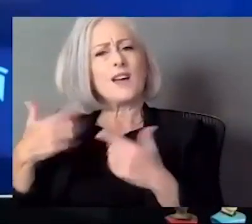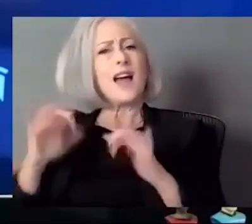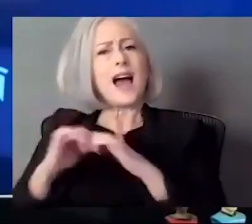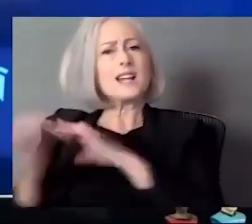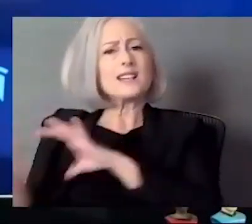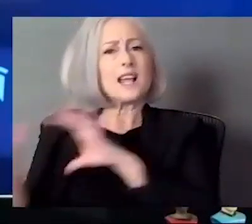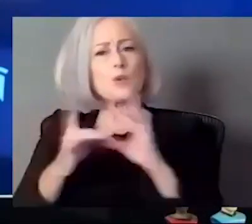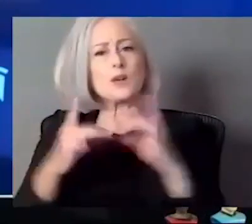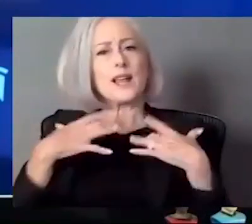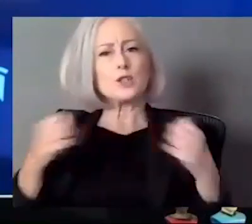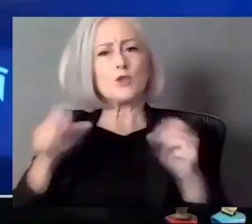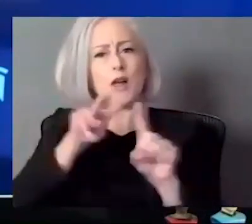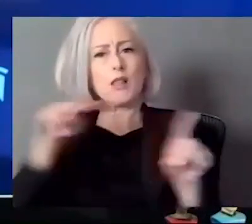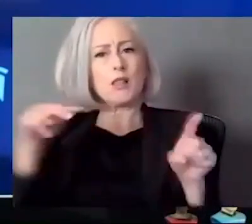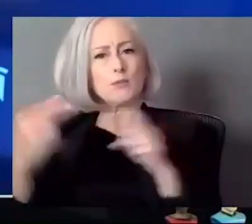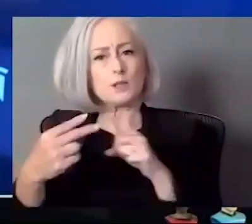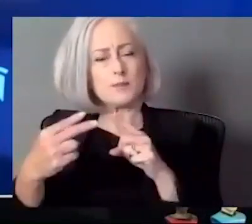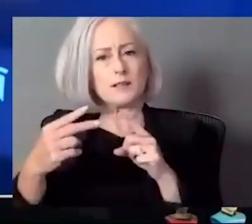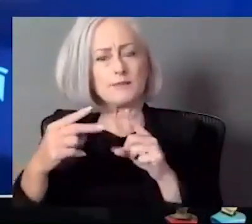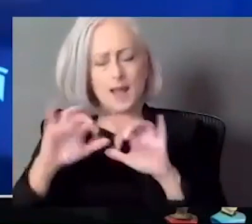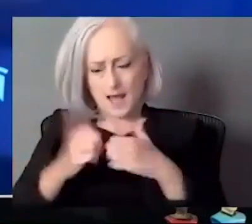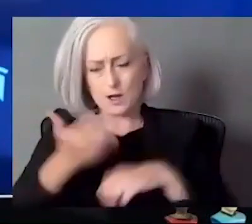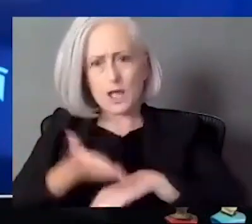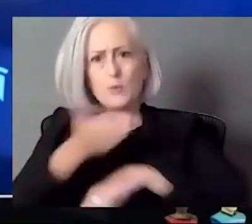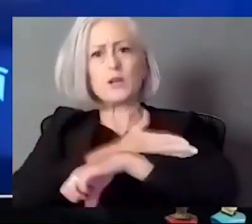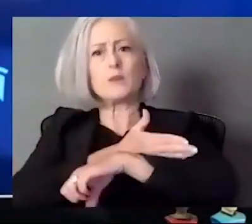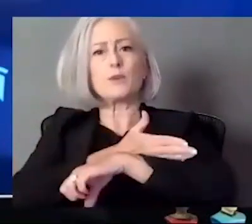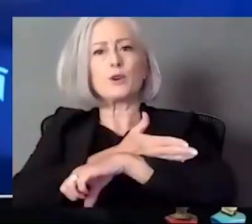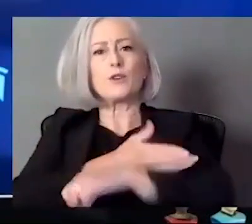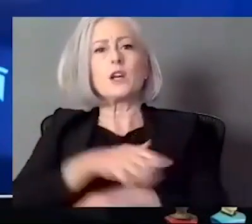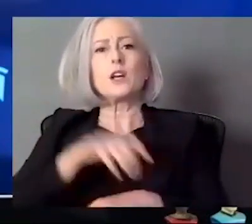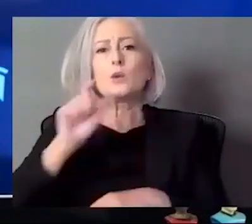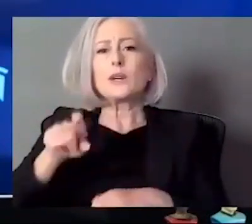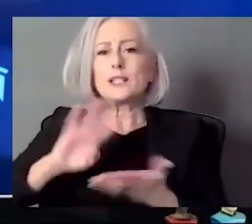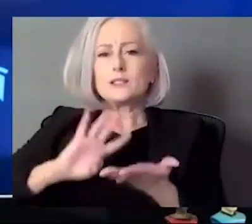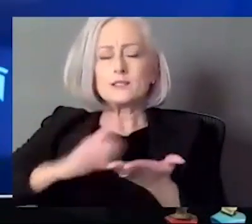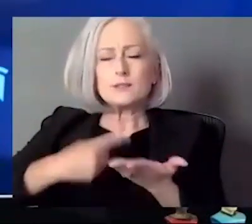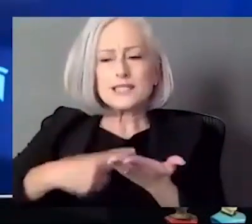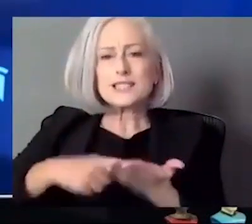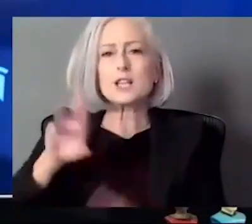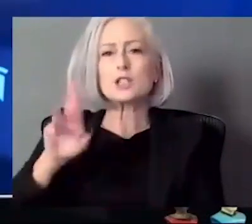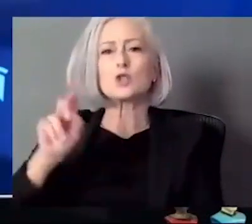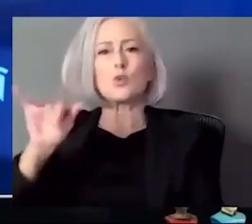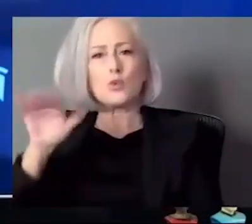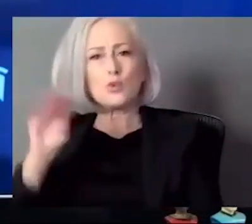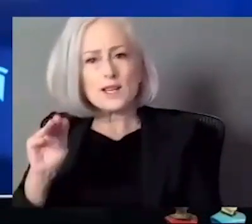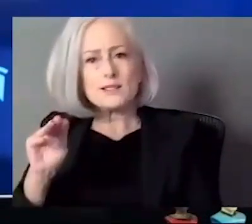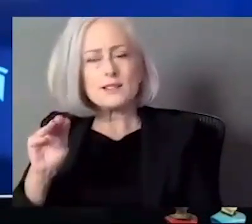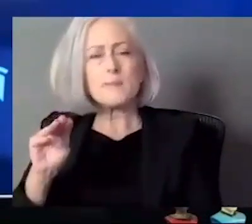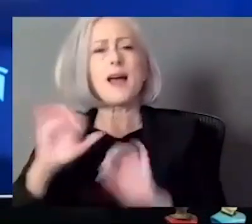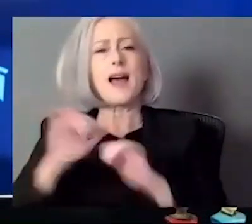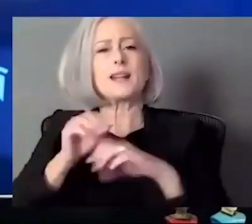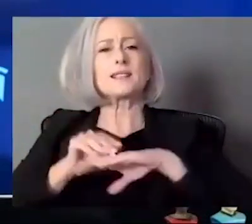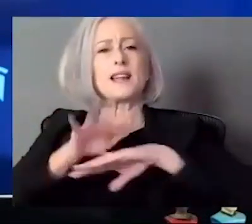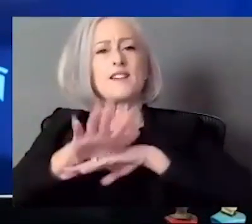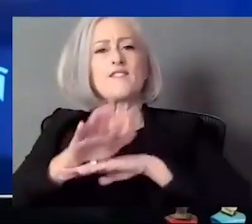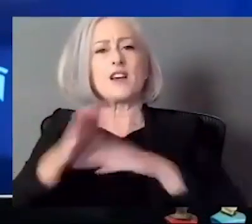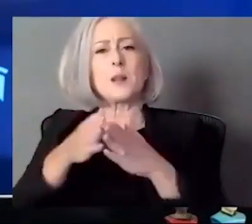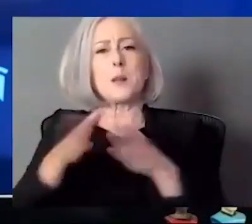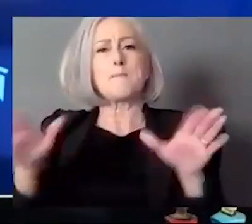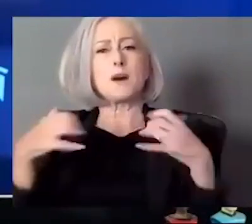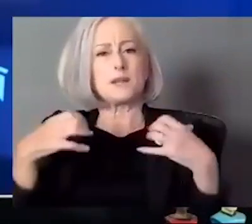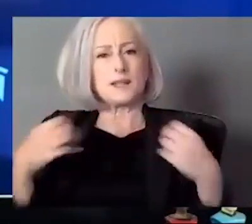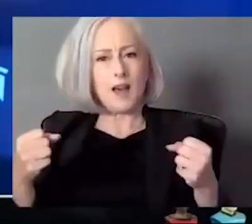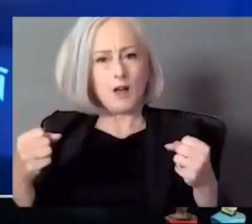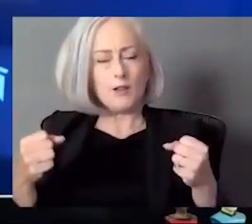Do we want to talk about institutionalized racism? Let's talk about the public health effects of that. We're still going to be staying in our lane, but we're also going to be having